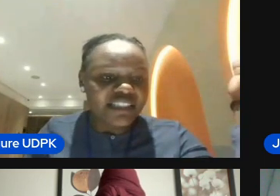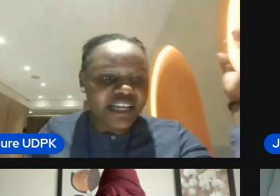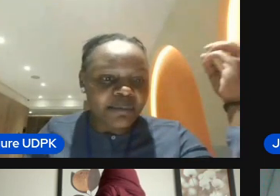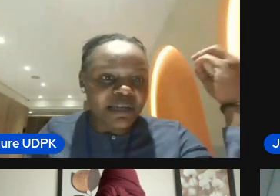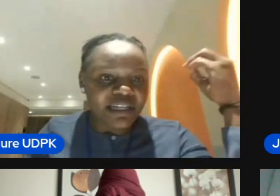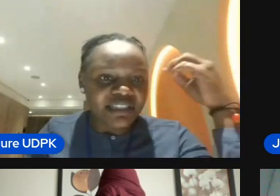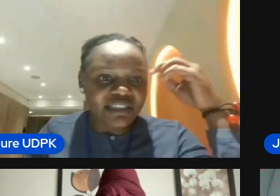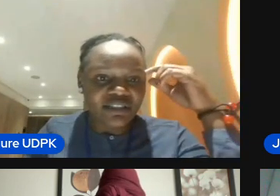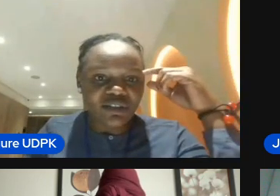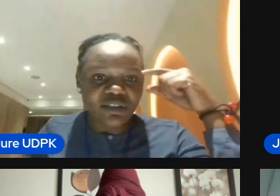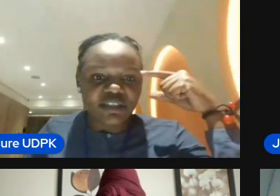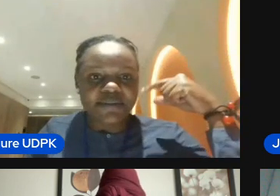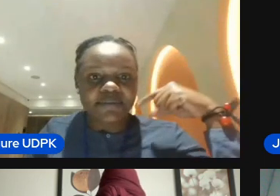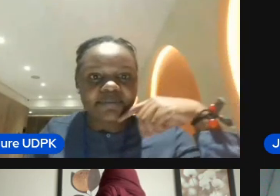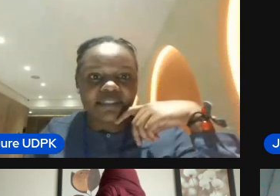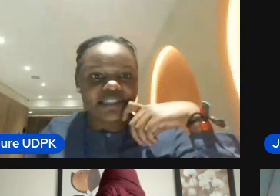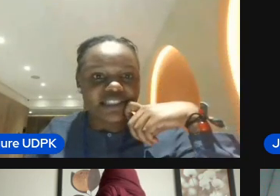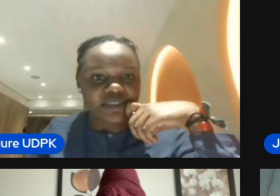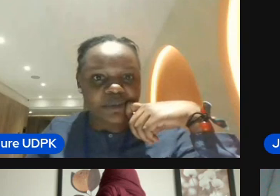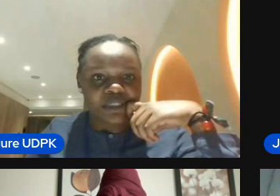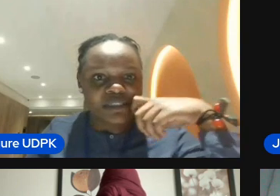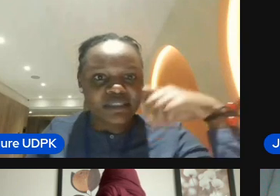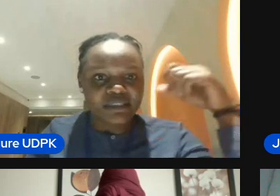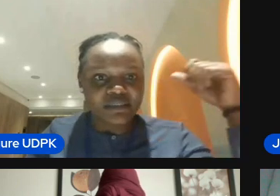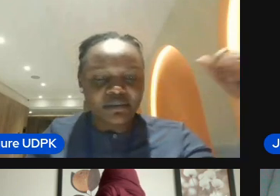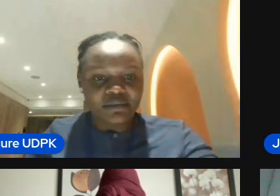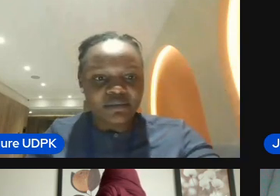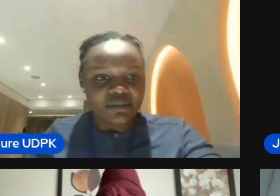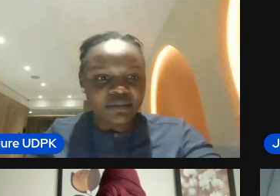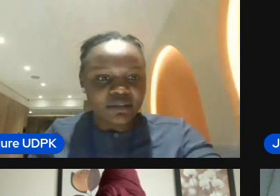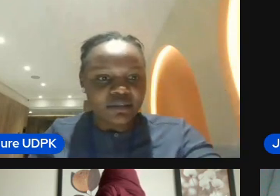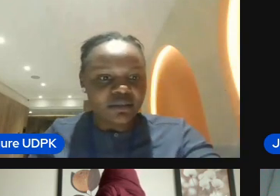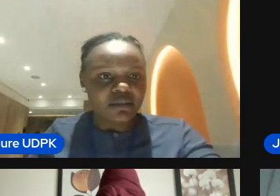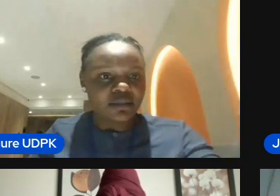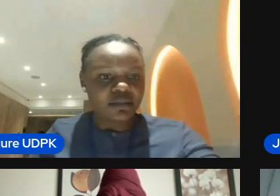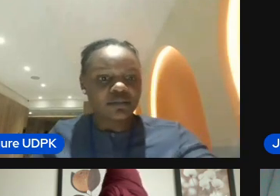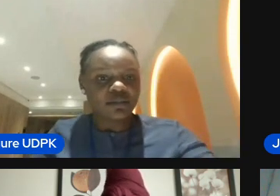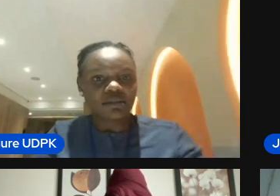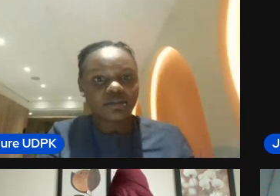I can't hear Meritindo. Is it just me?